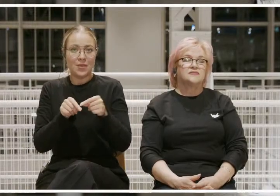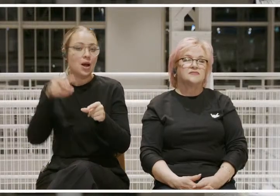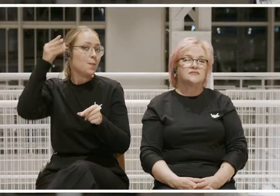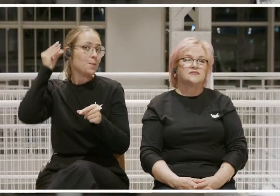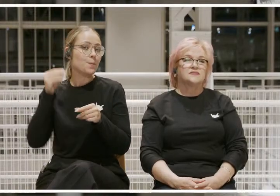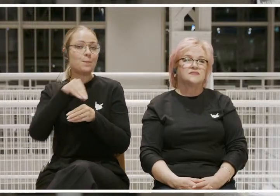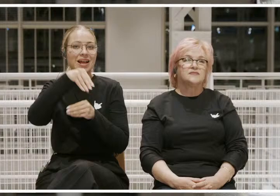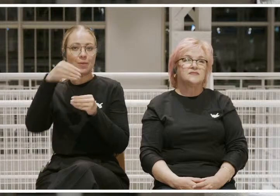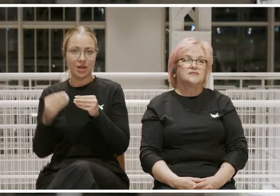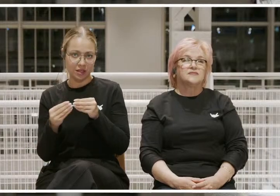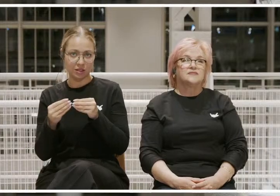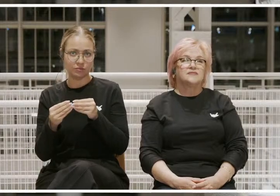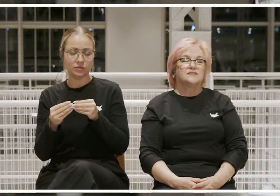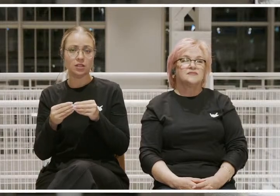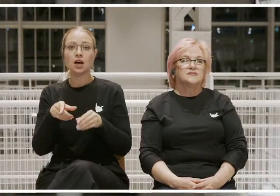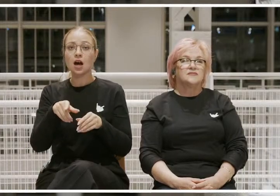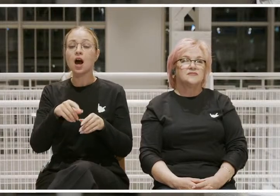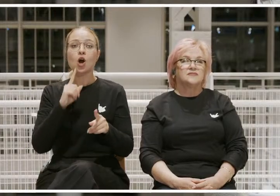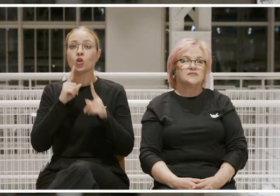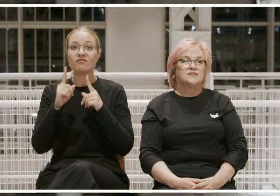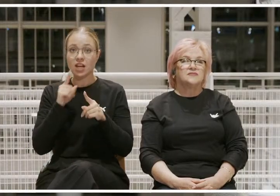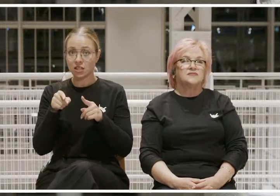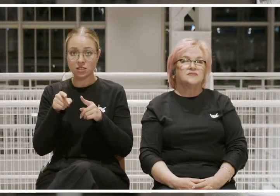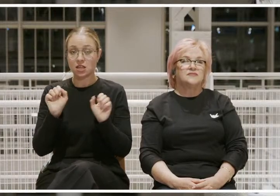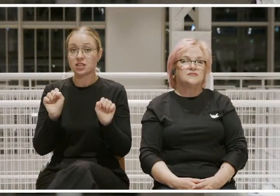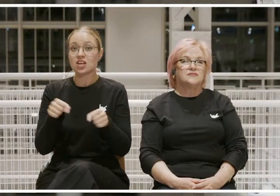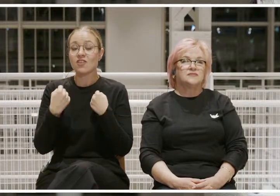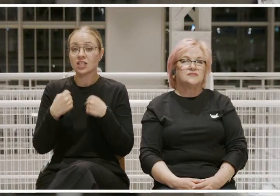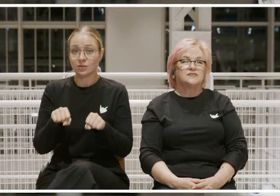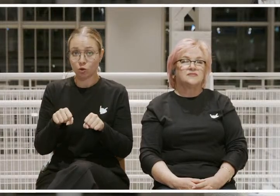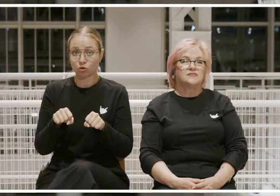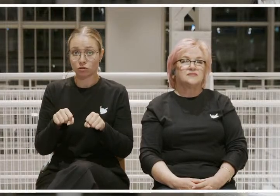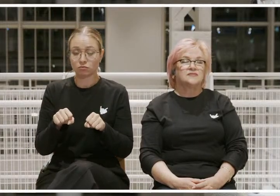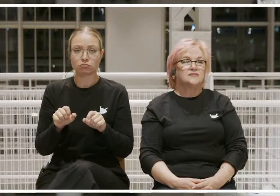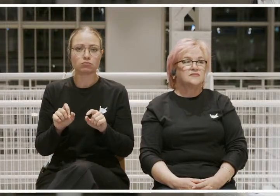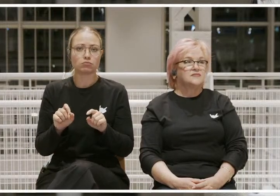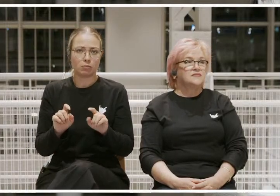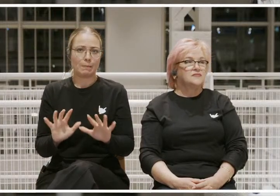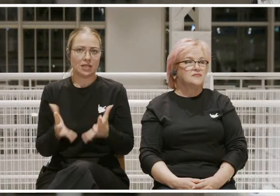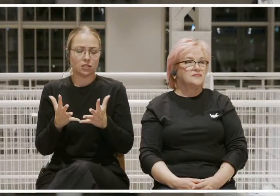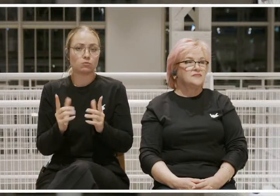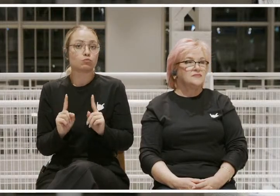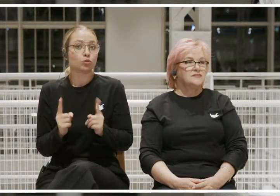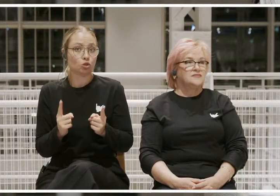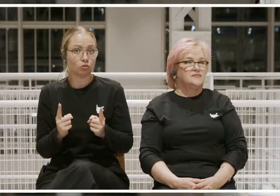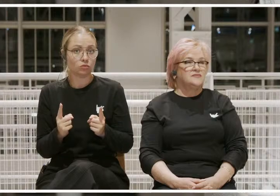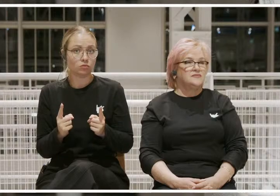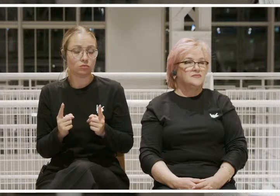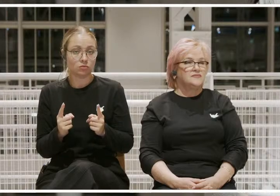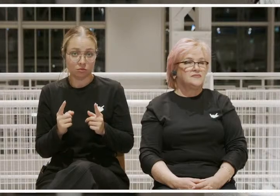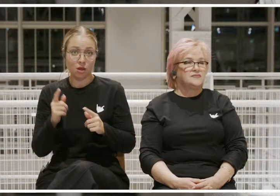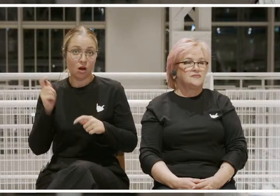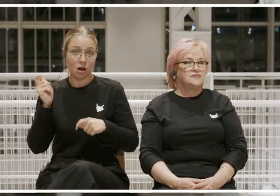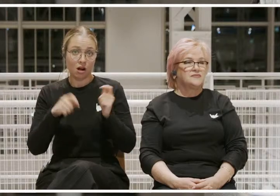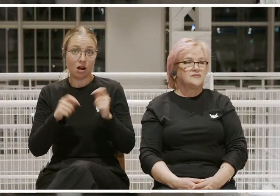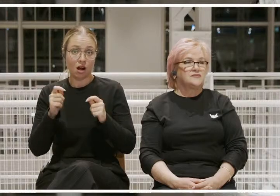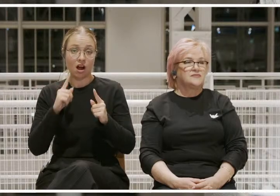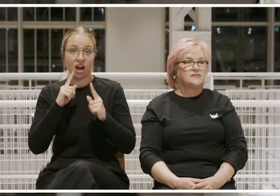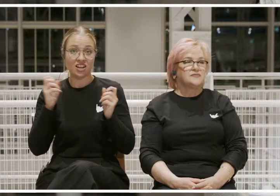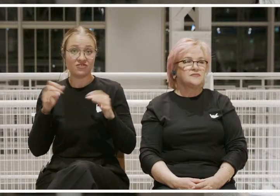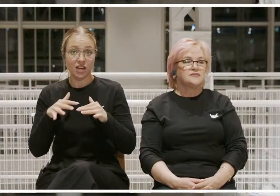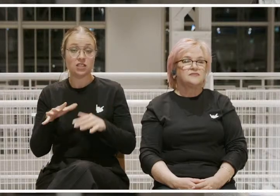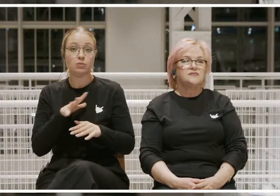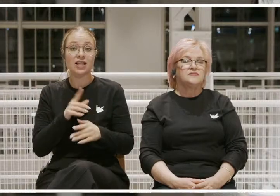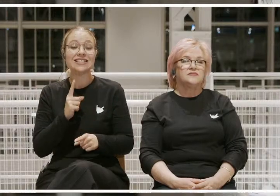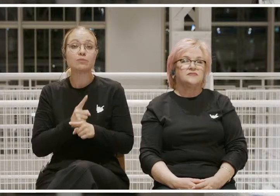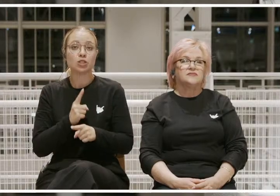couldn't happen because the governorship banned the conference, but they couldn't ban